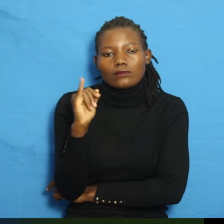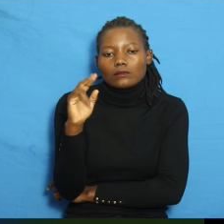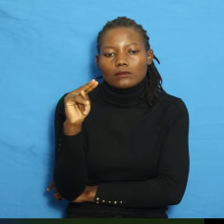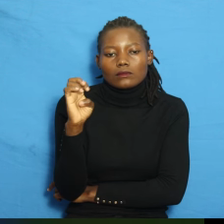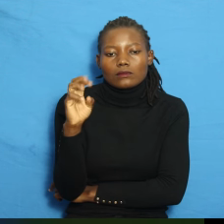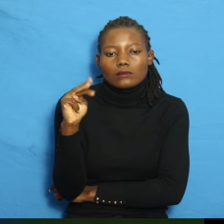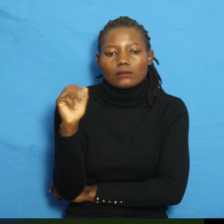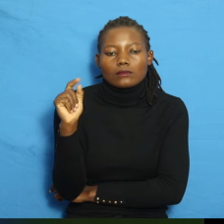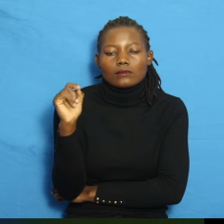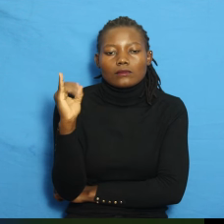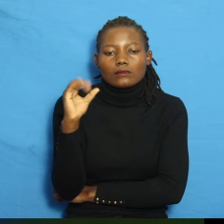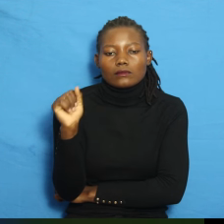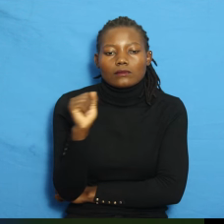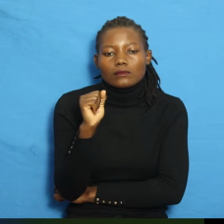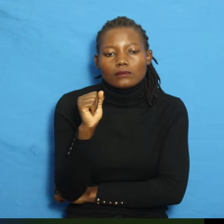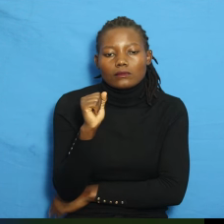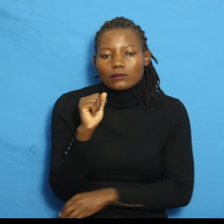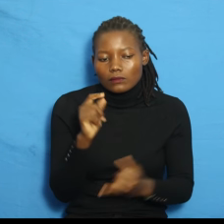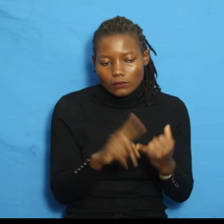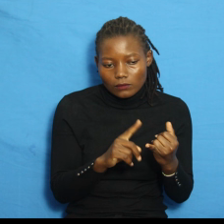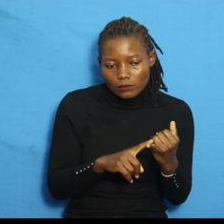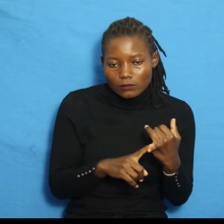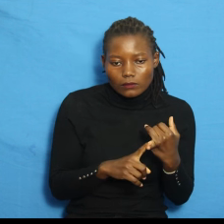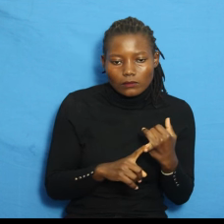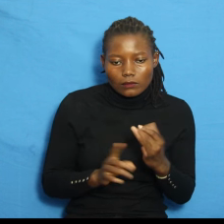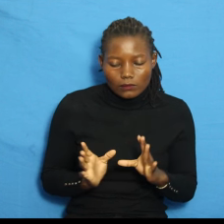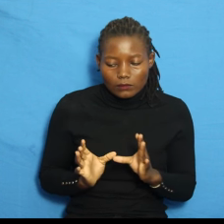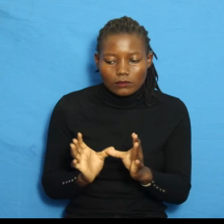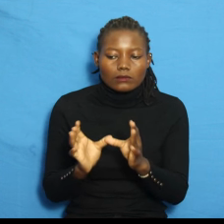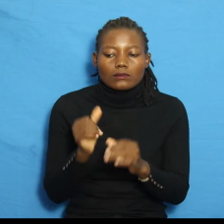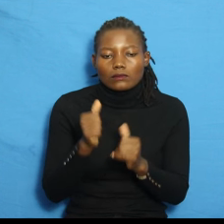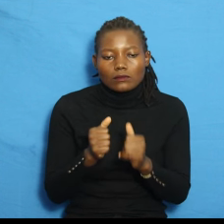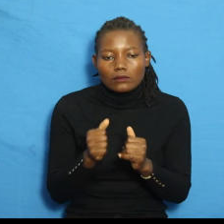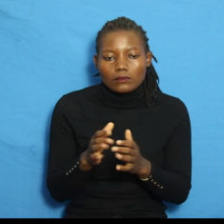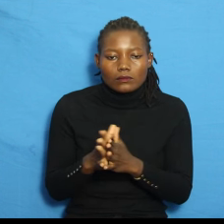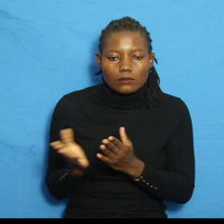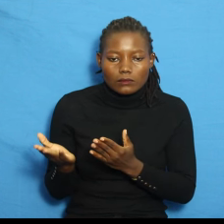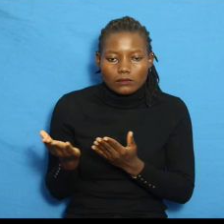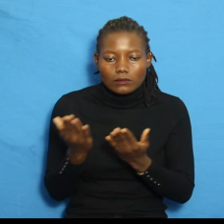kinematics. Now, kinetics deals mainly with the forces that generate movement,